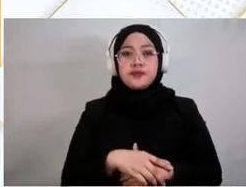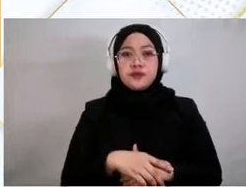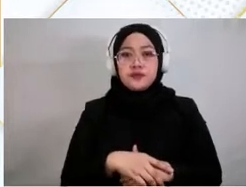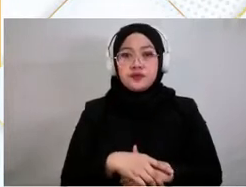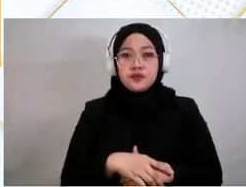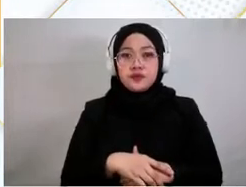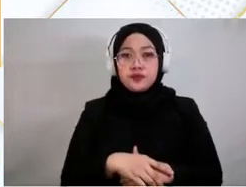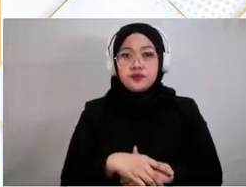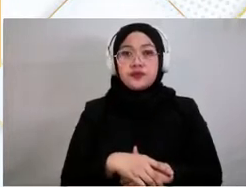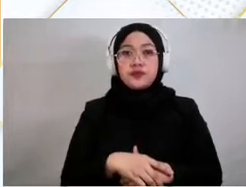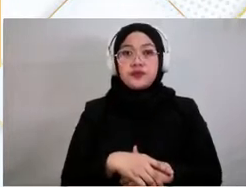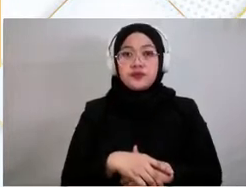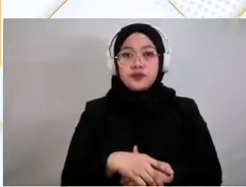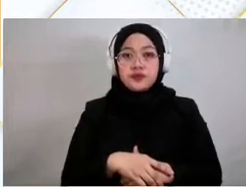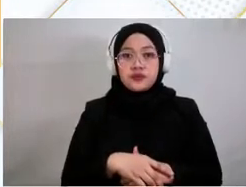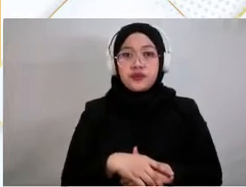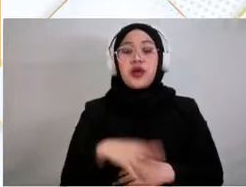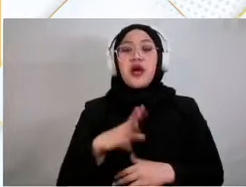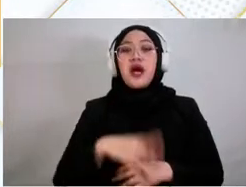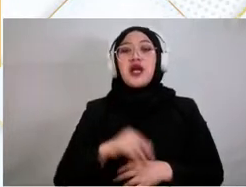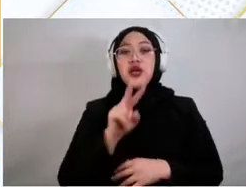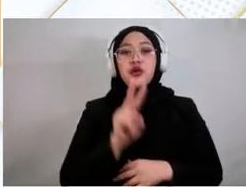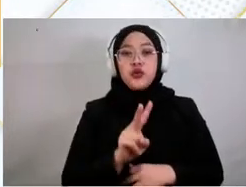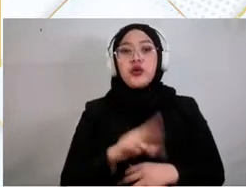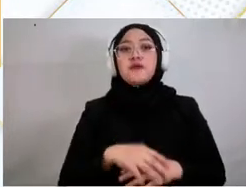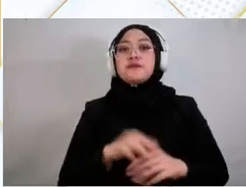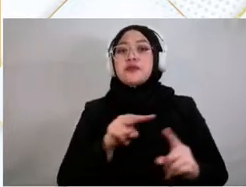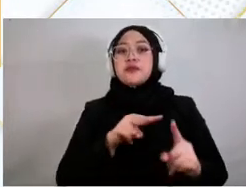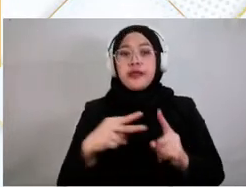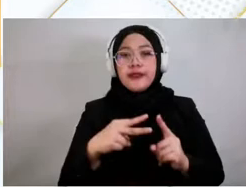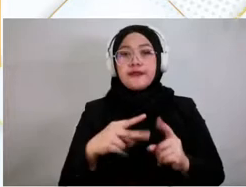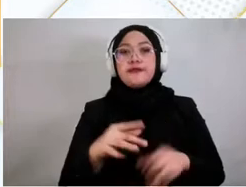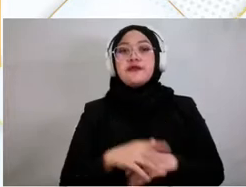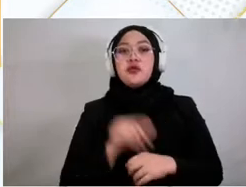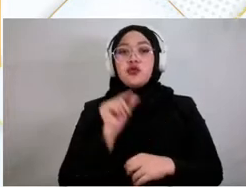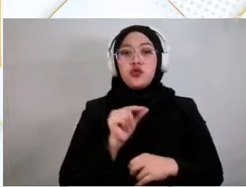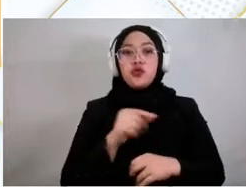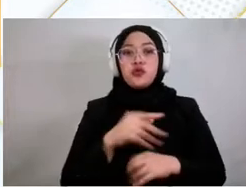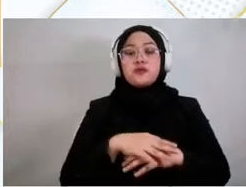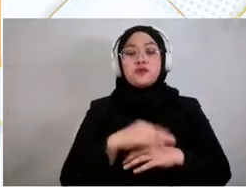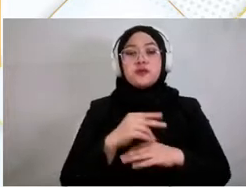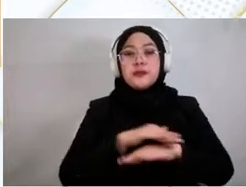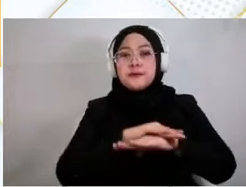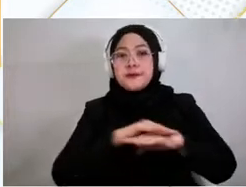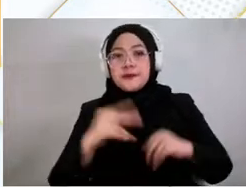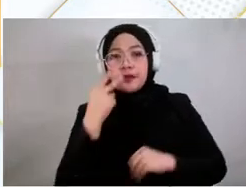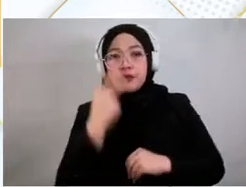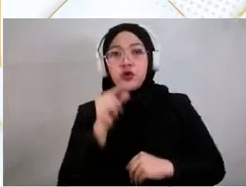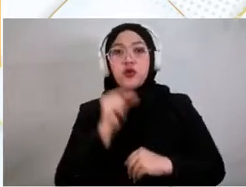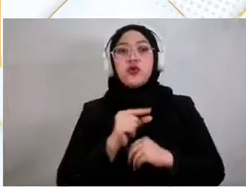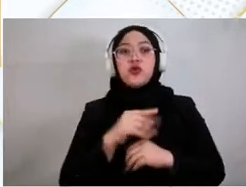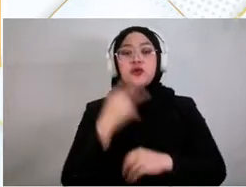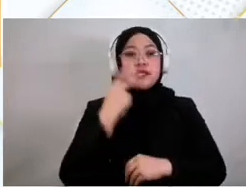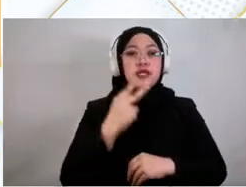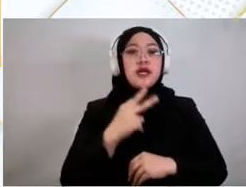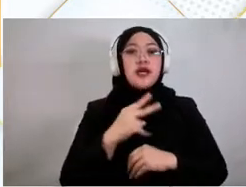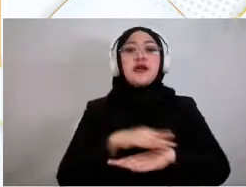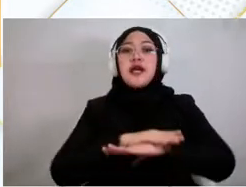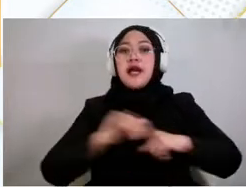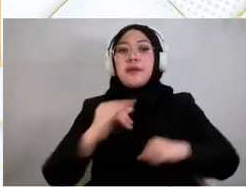that would not be in a position to procure equipment for the UN standby arrangements for global peacekeeping